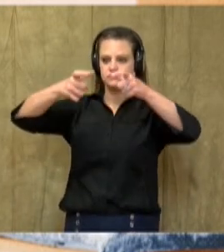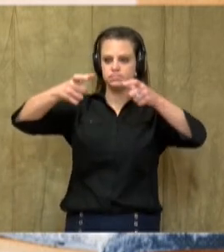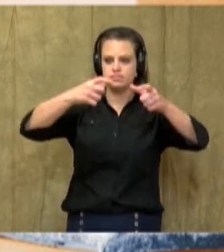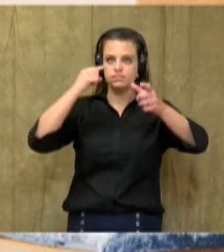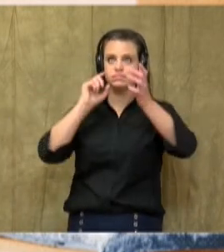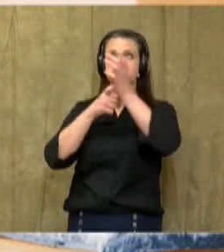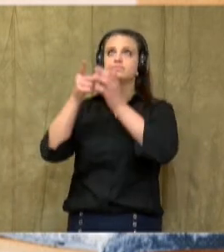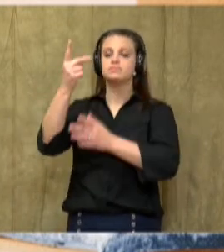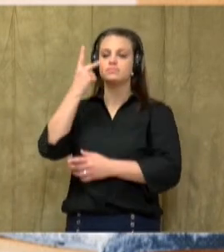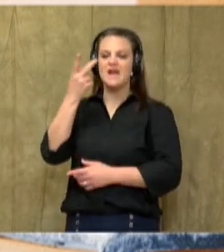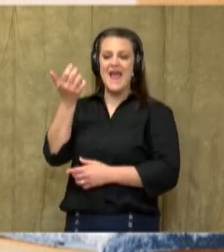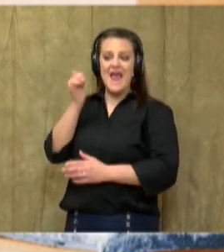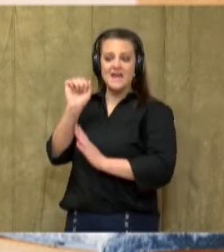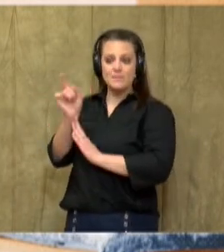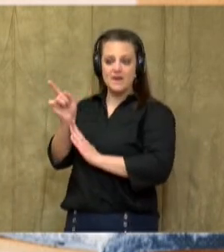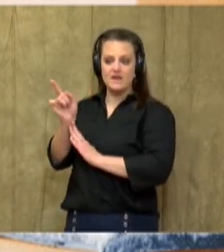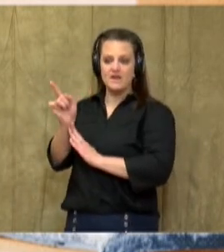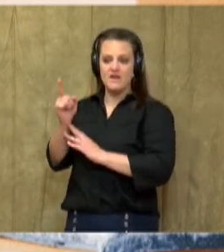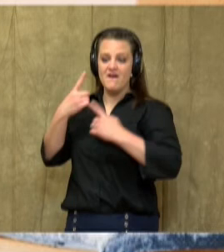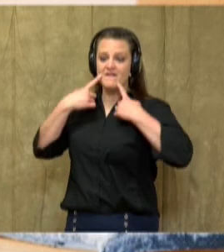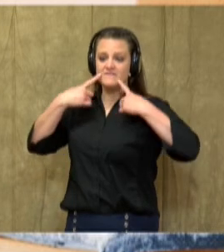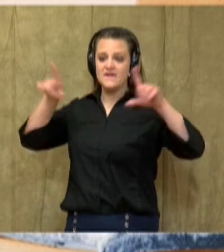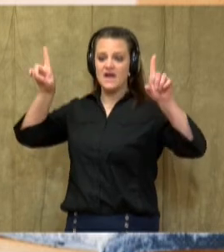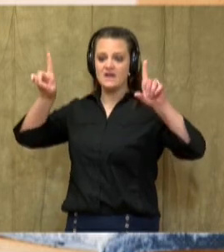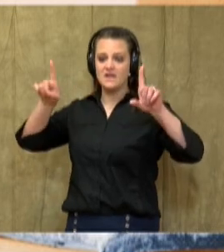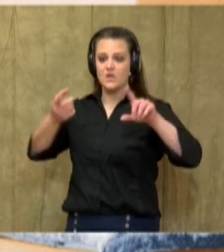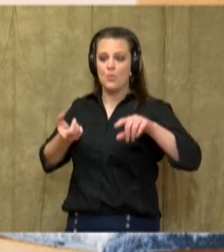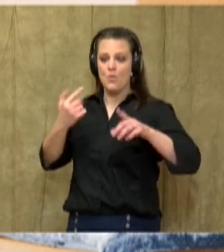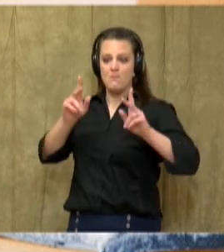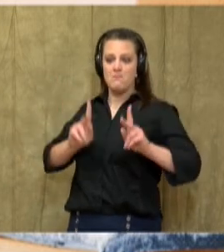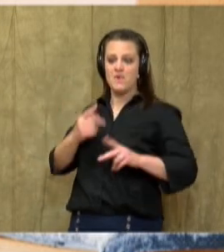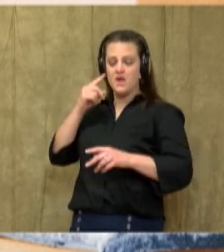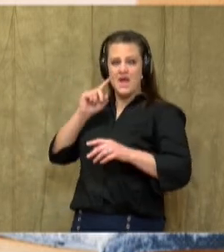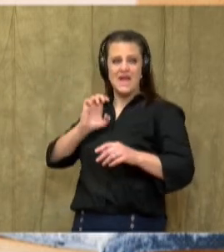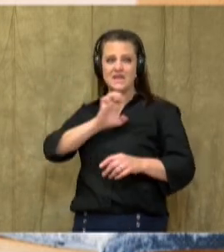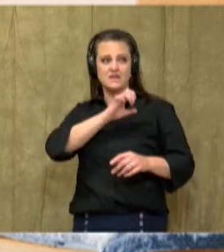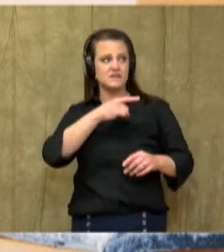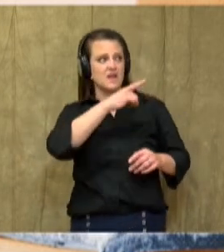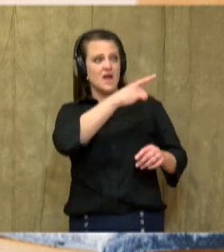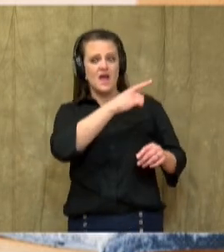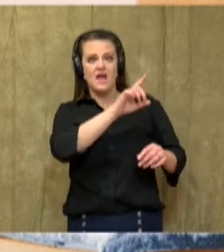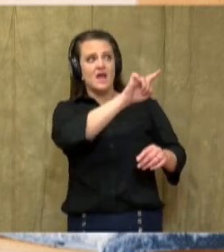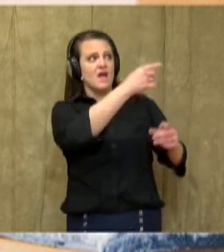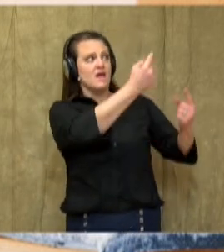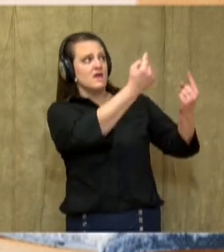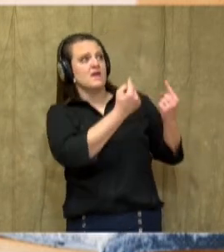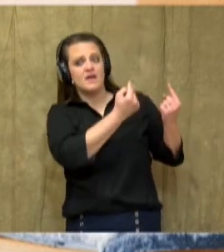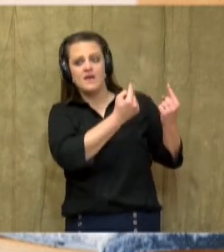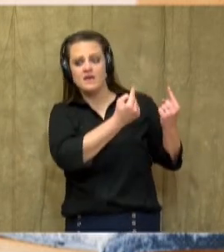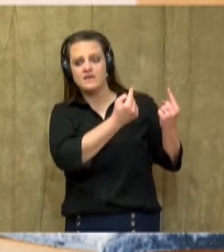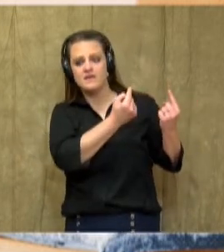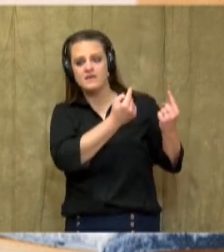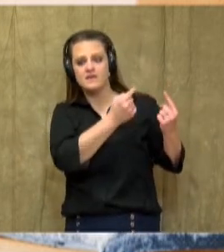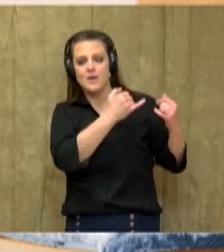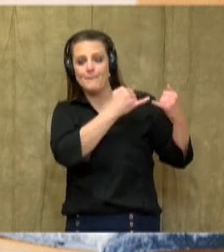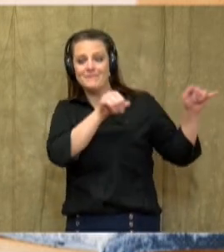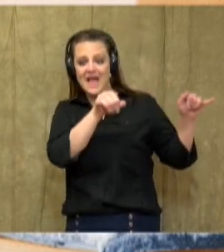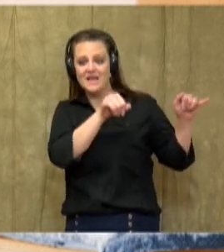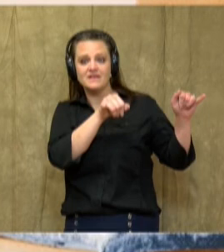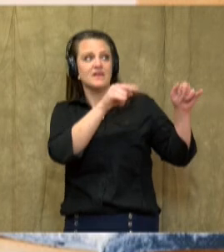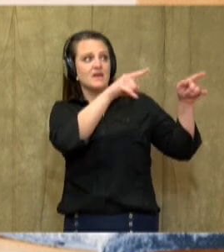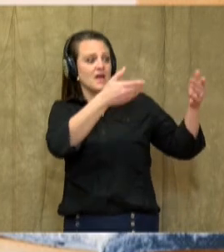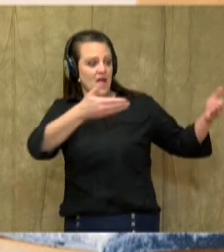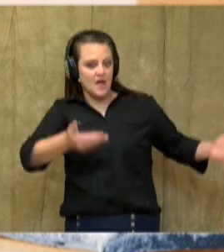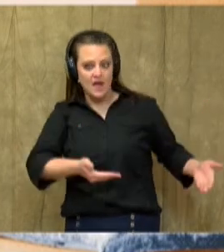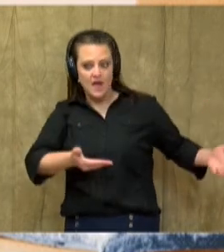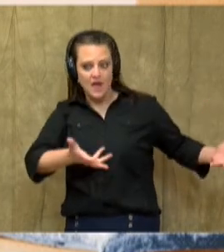minute. Finally, one astronomer pointed to the east and shouted, "They're coming!" Blank, they